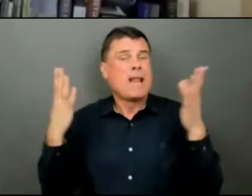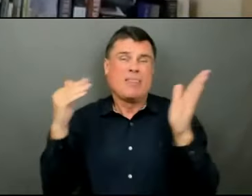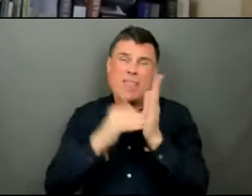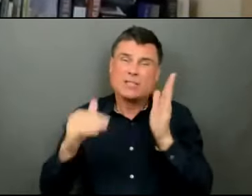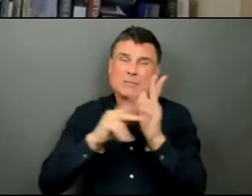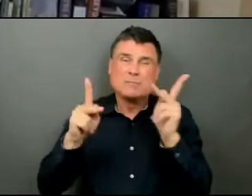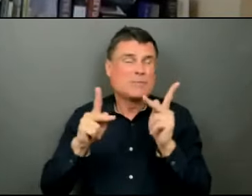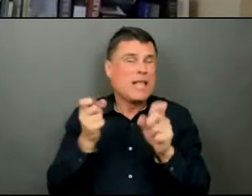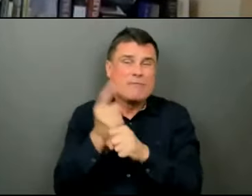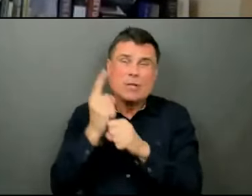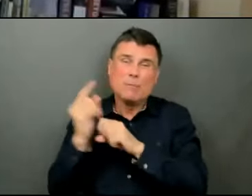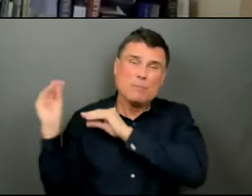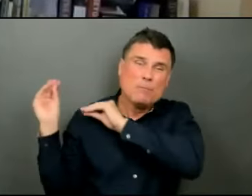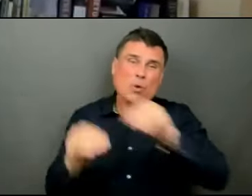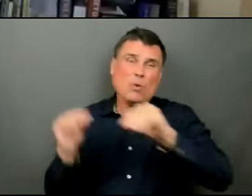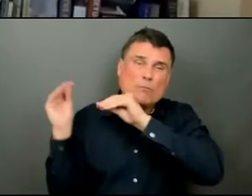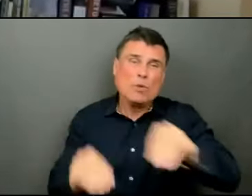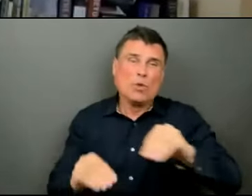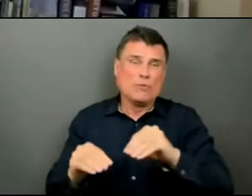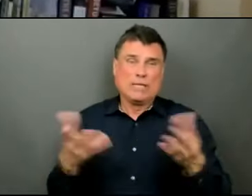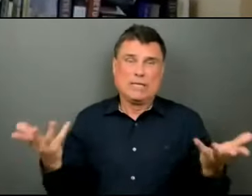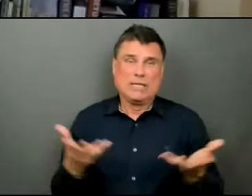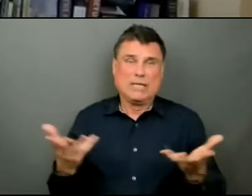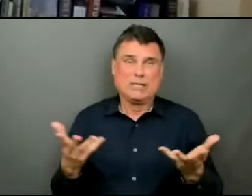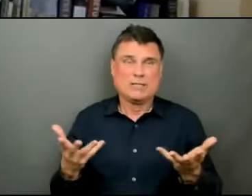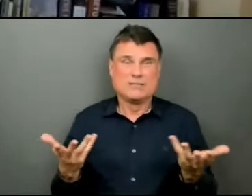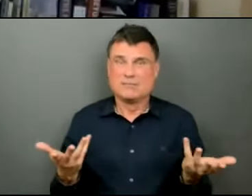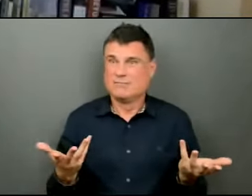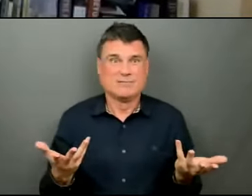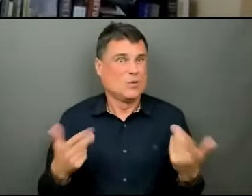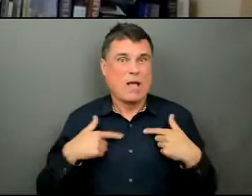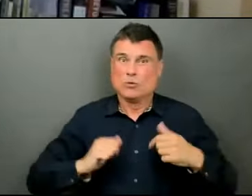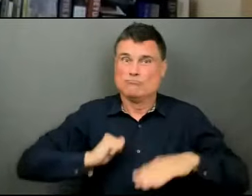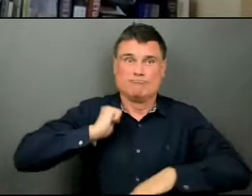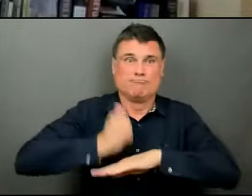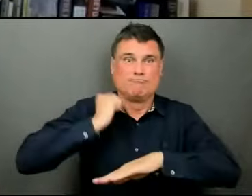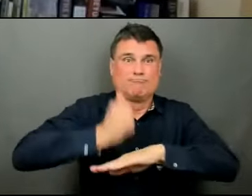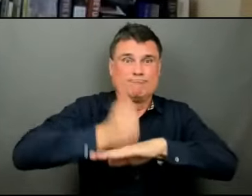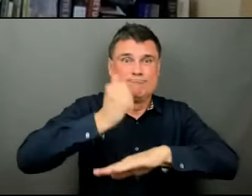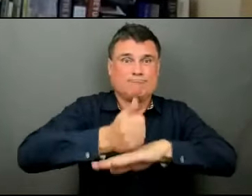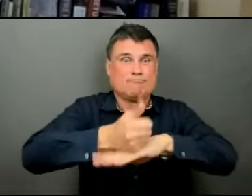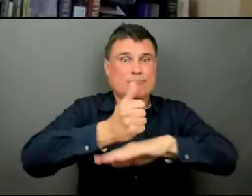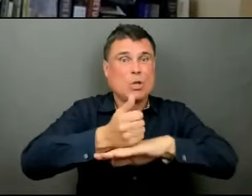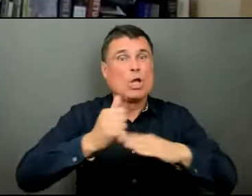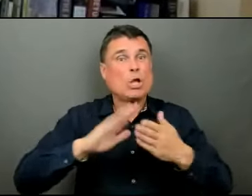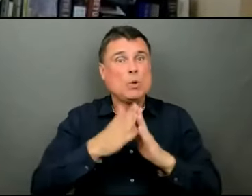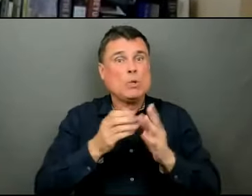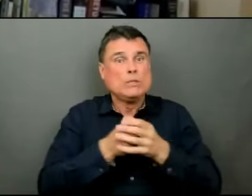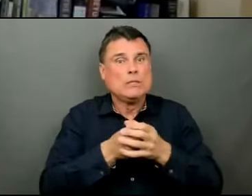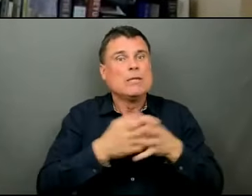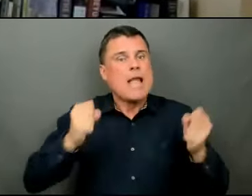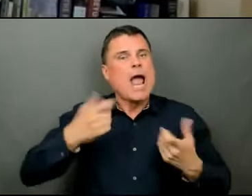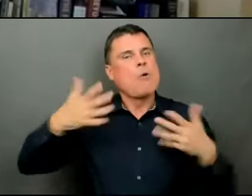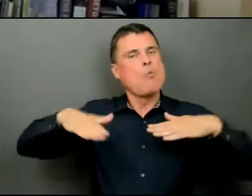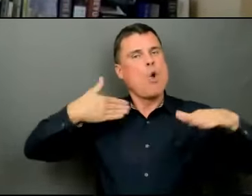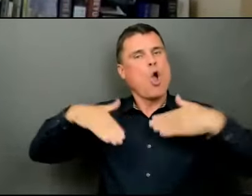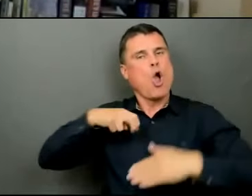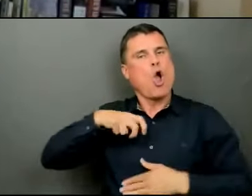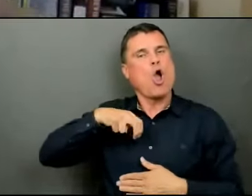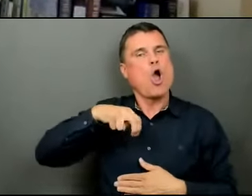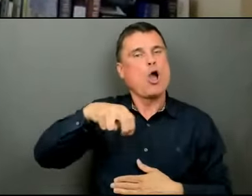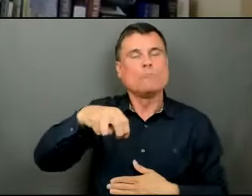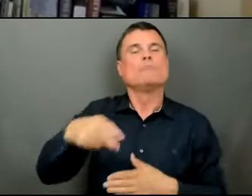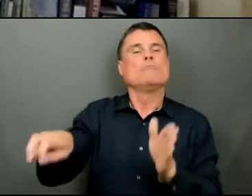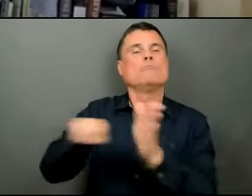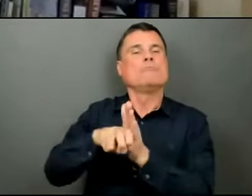to move to or stay in Vancouver, because it will allow us to create livable and walkable communities just steps away from transit. And for those that